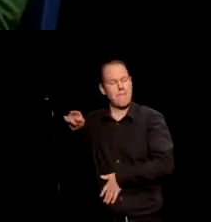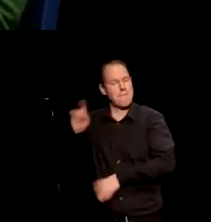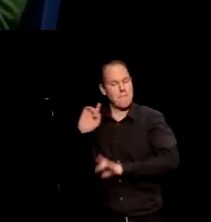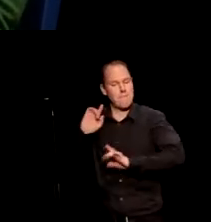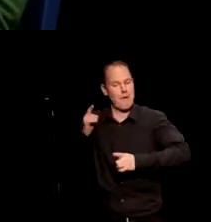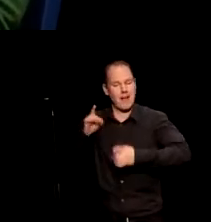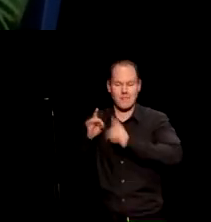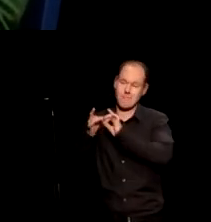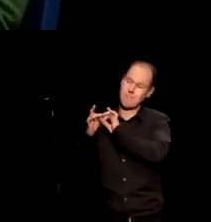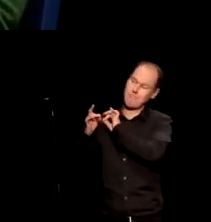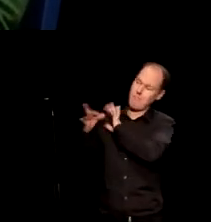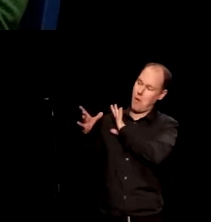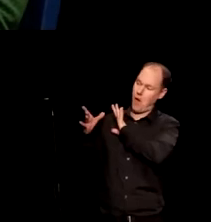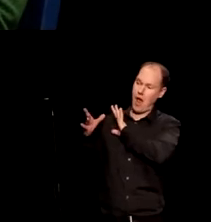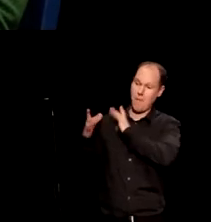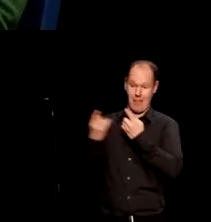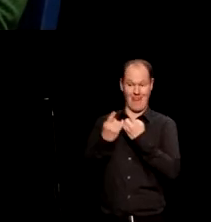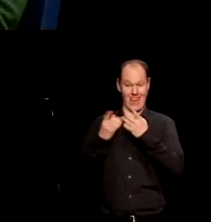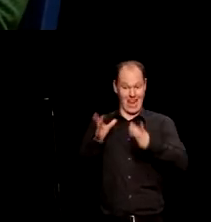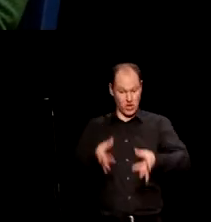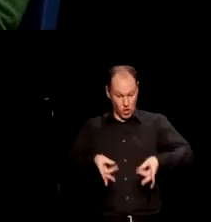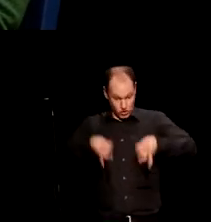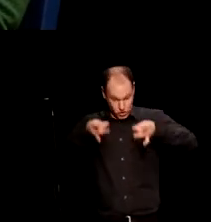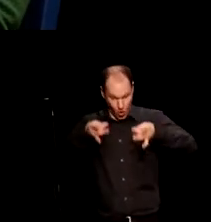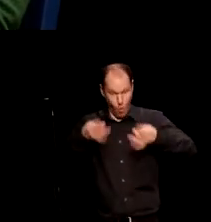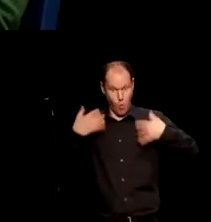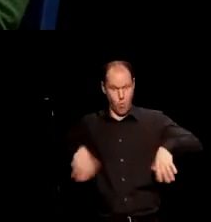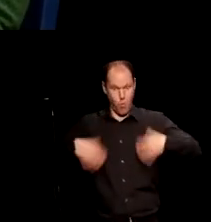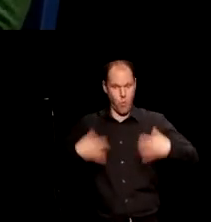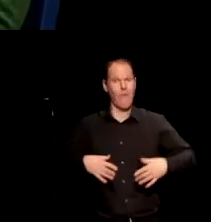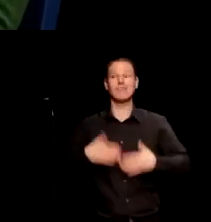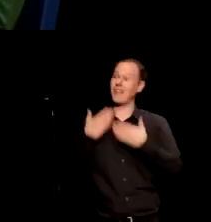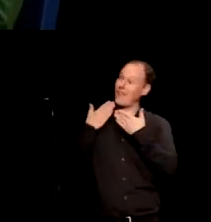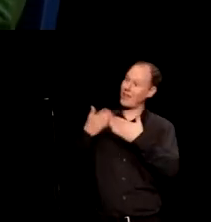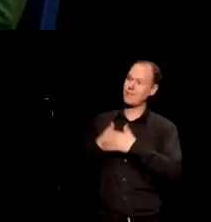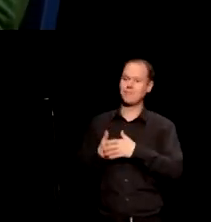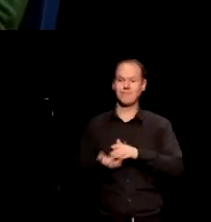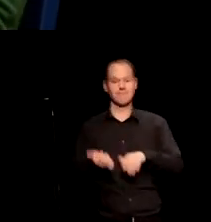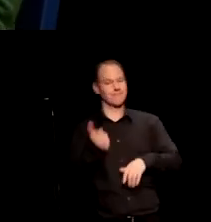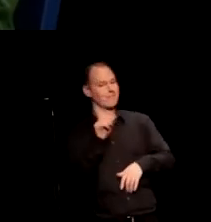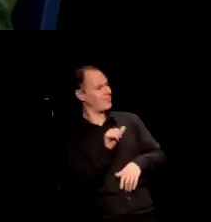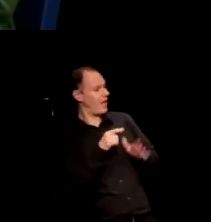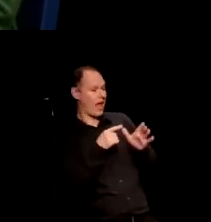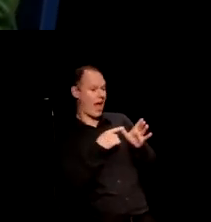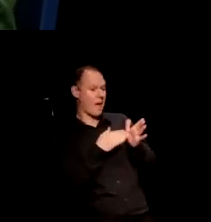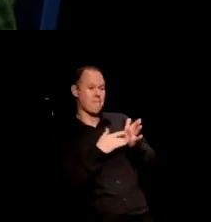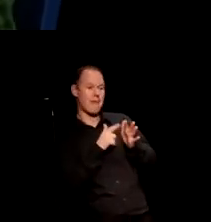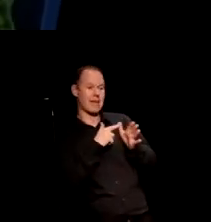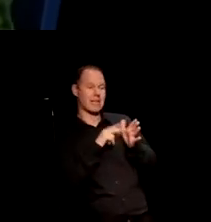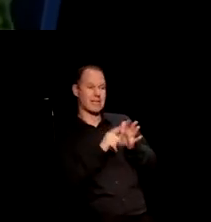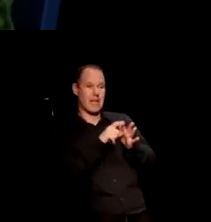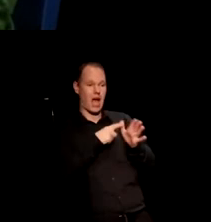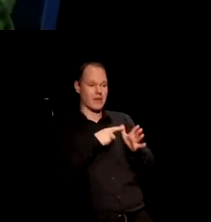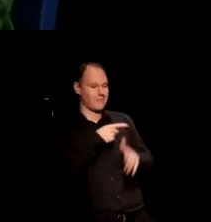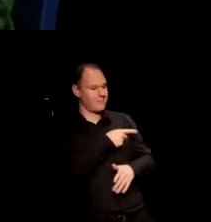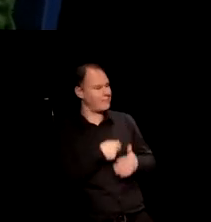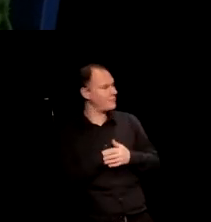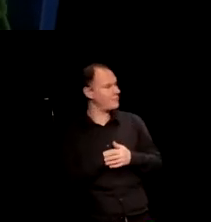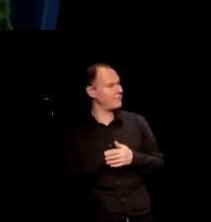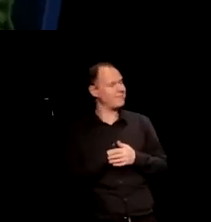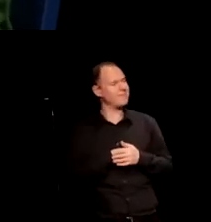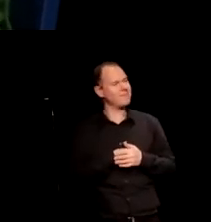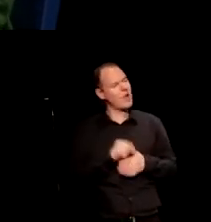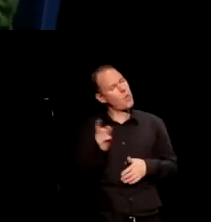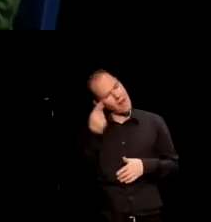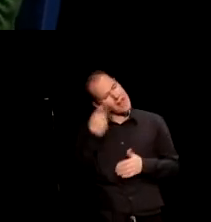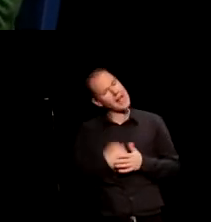otherwise, is really wonderful. Thank you. So then turn to you, Amanda, just say, you know, what does this all make you